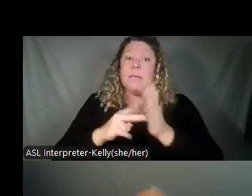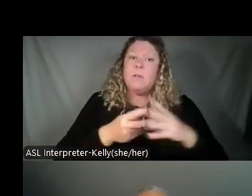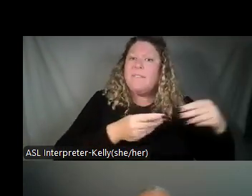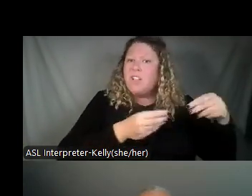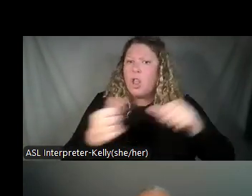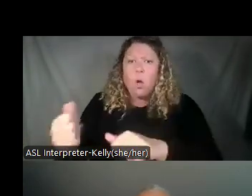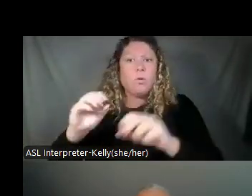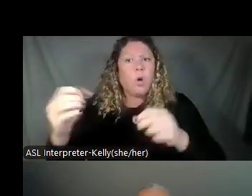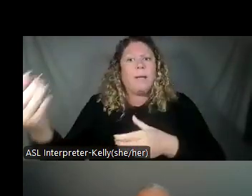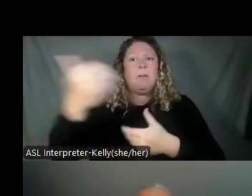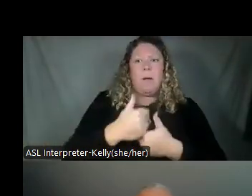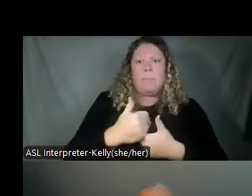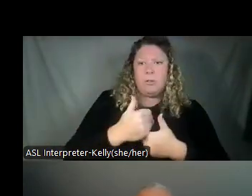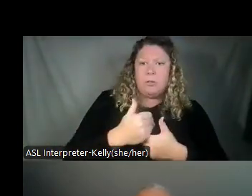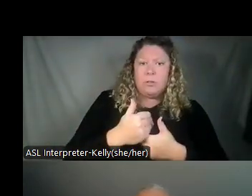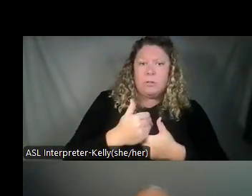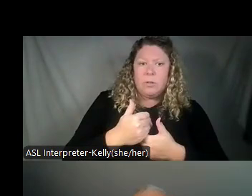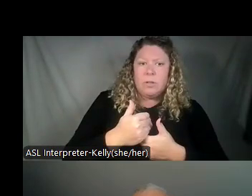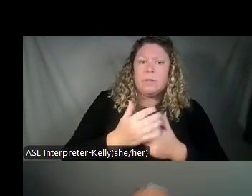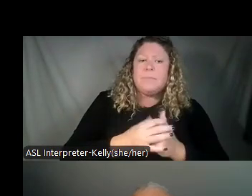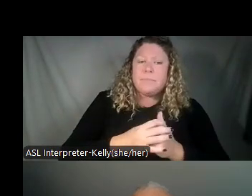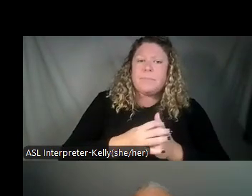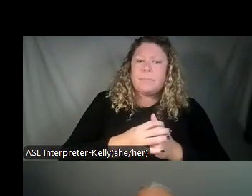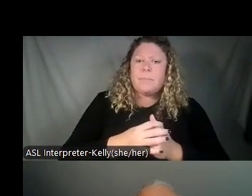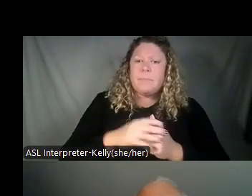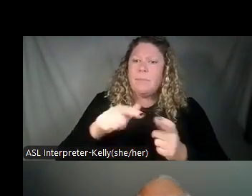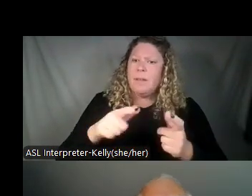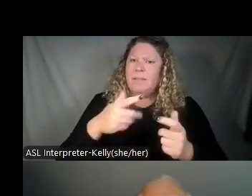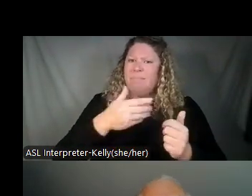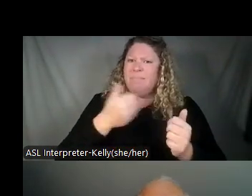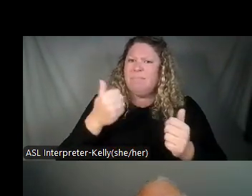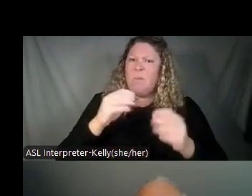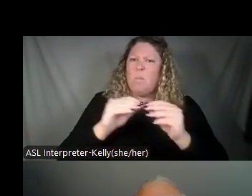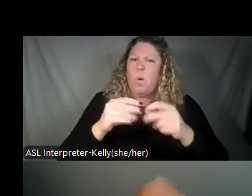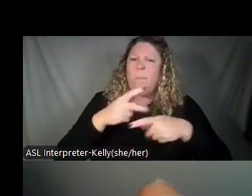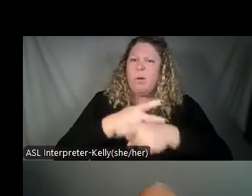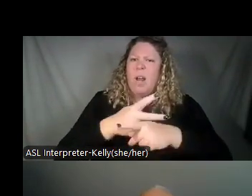And so this becomes a much more productive way of working.